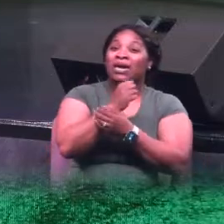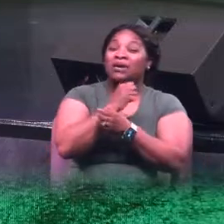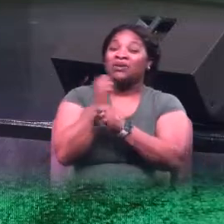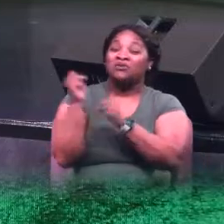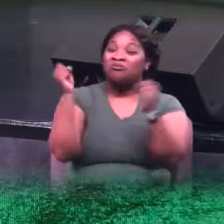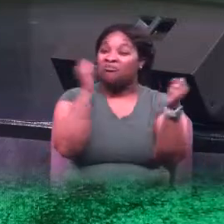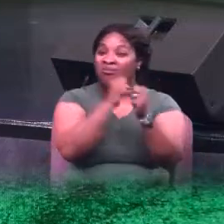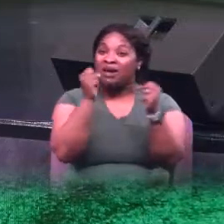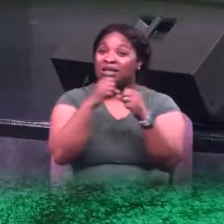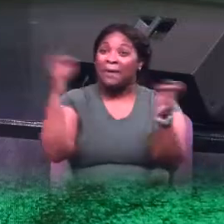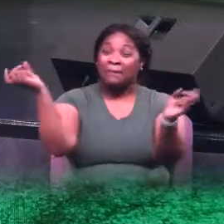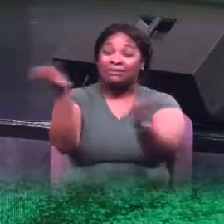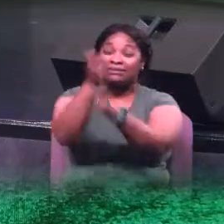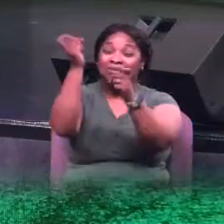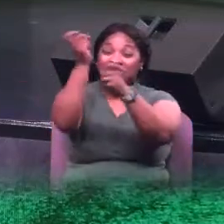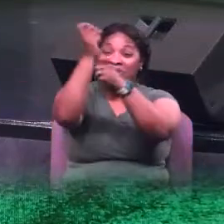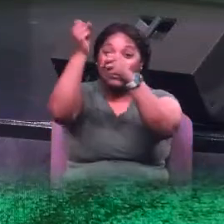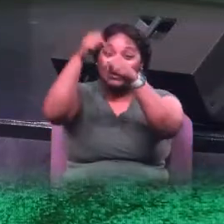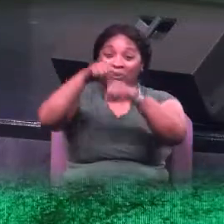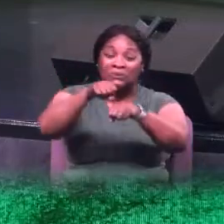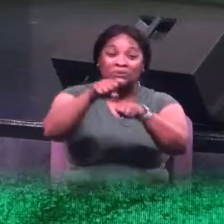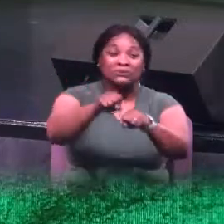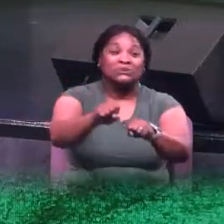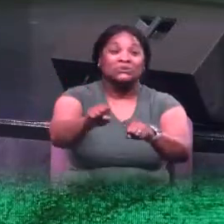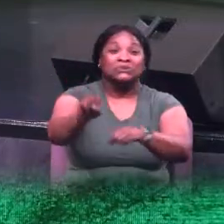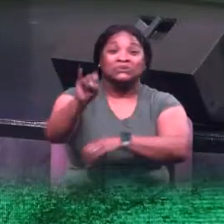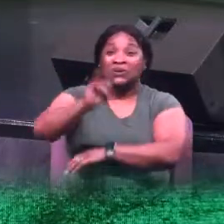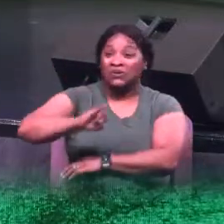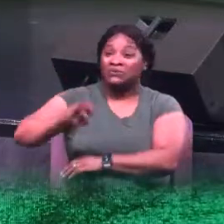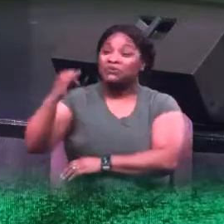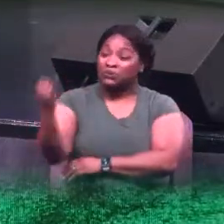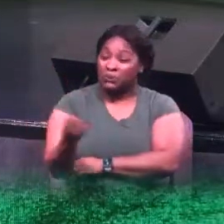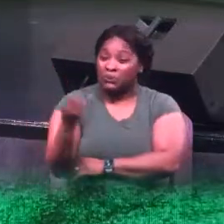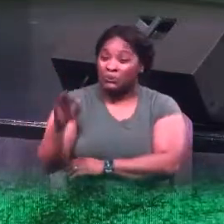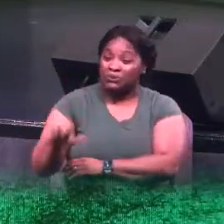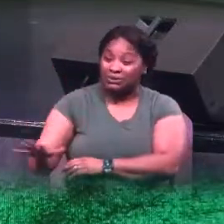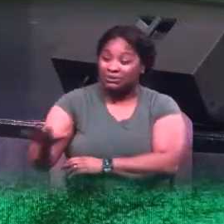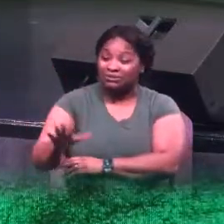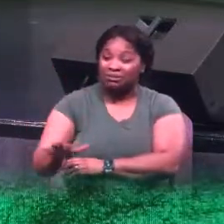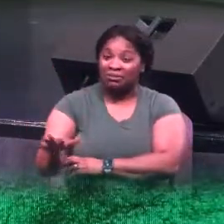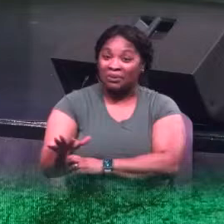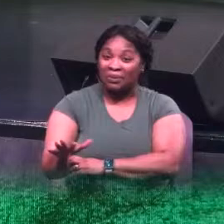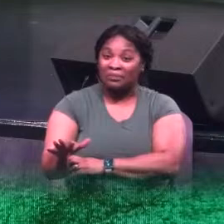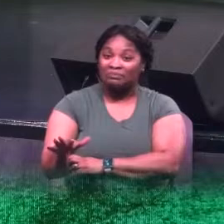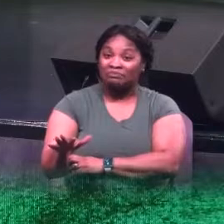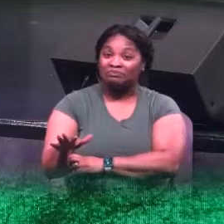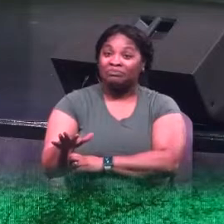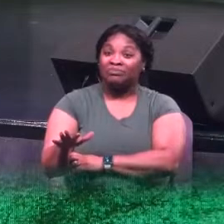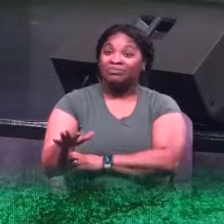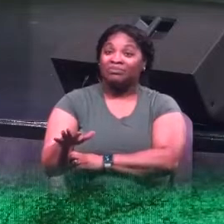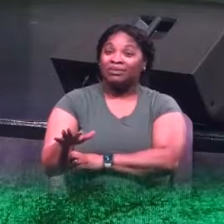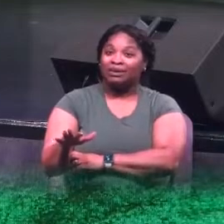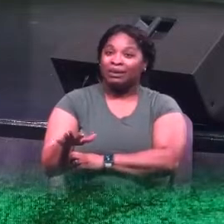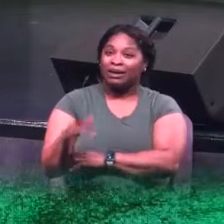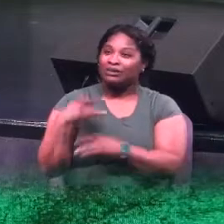being celebrated in the streets of Jerusalem. It is nostalgic.